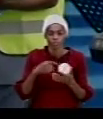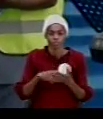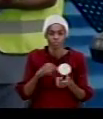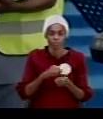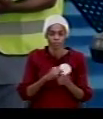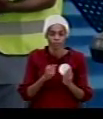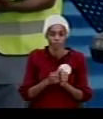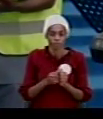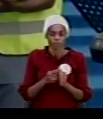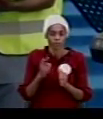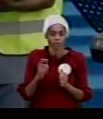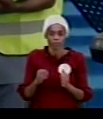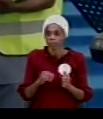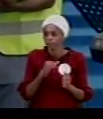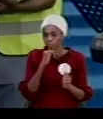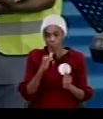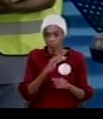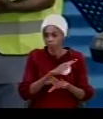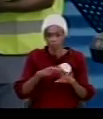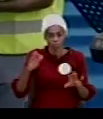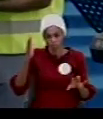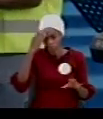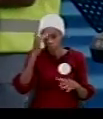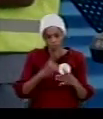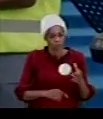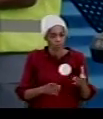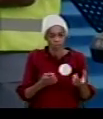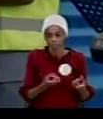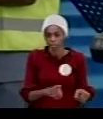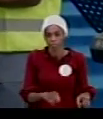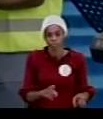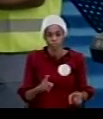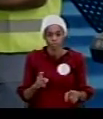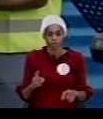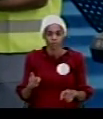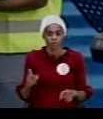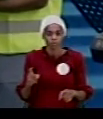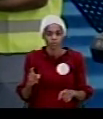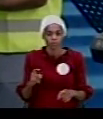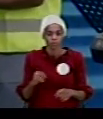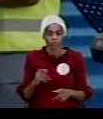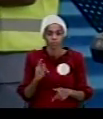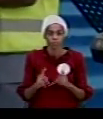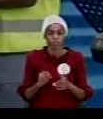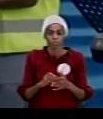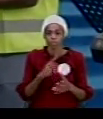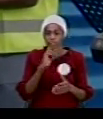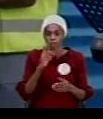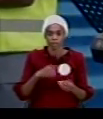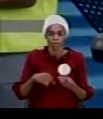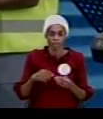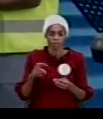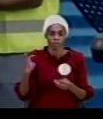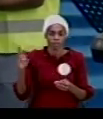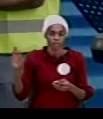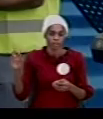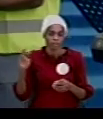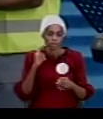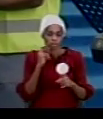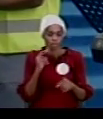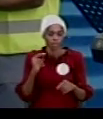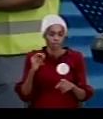was unaware of all the activity that took place, except those that were around her. And he will be giving the